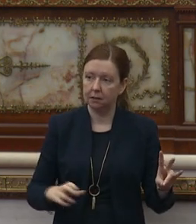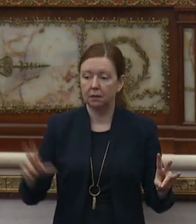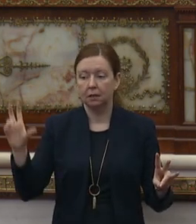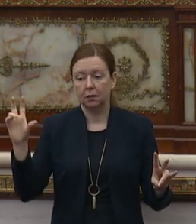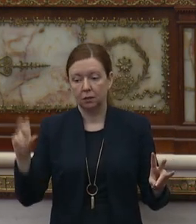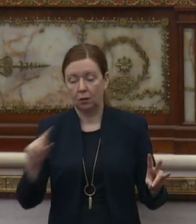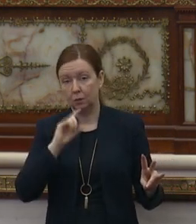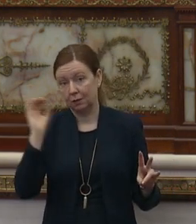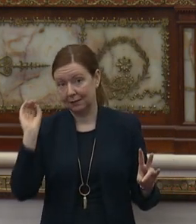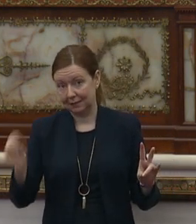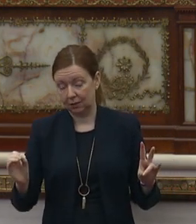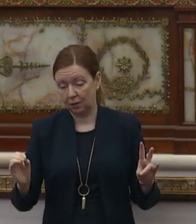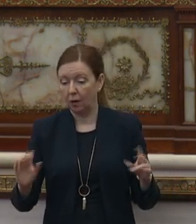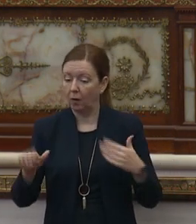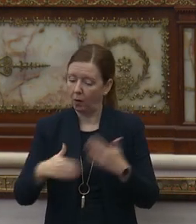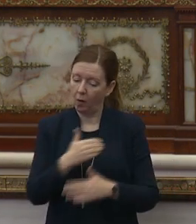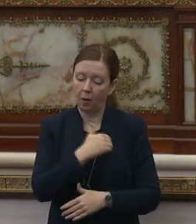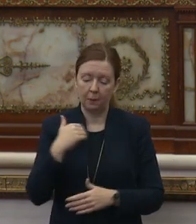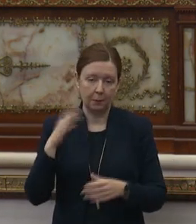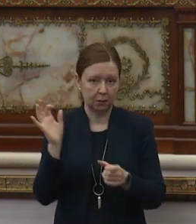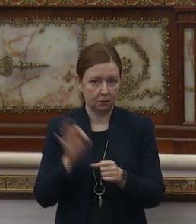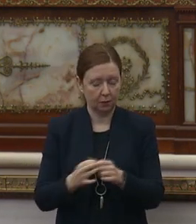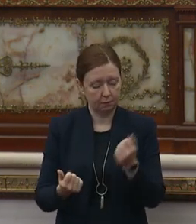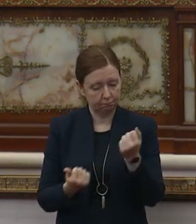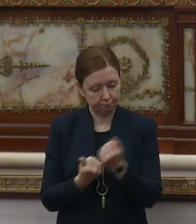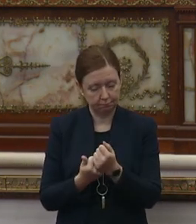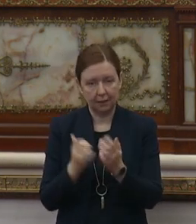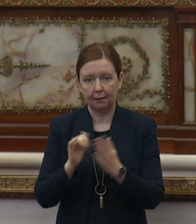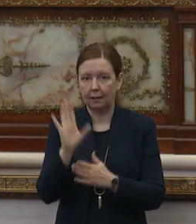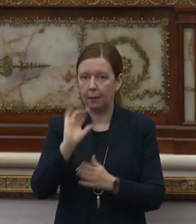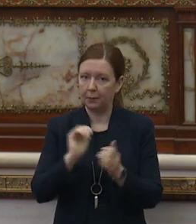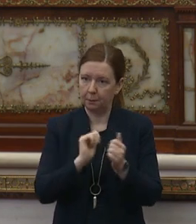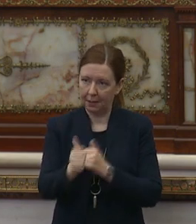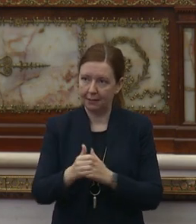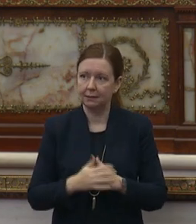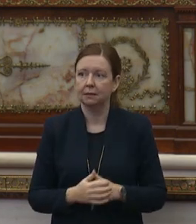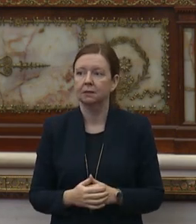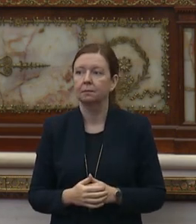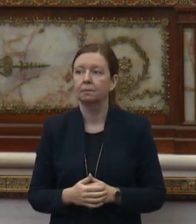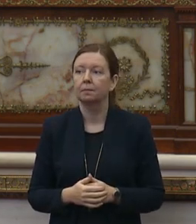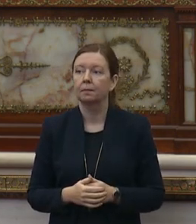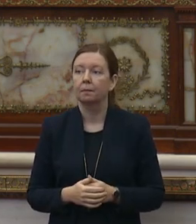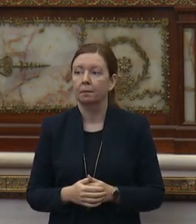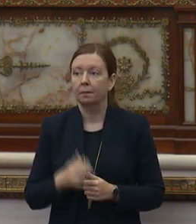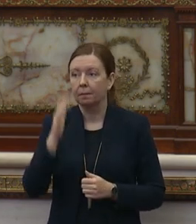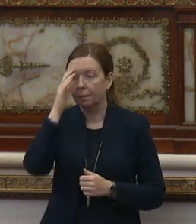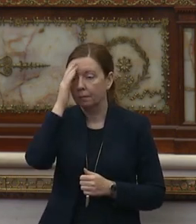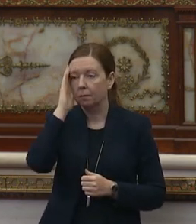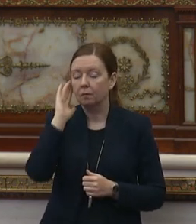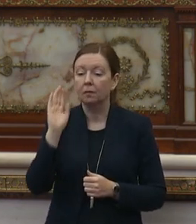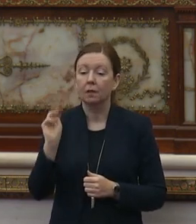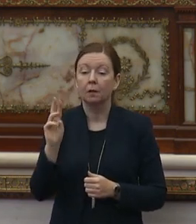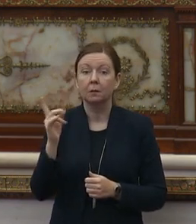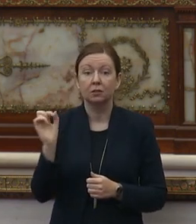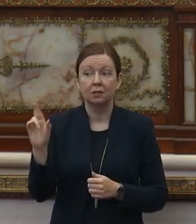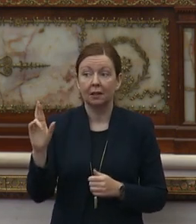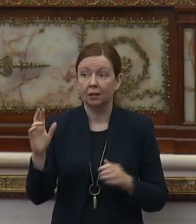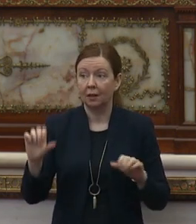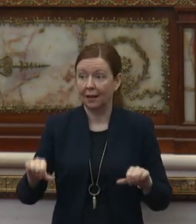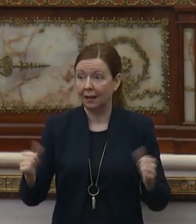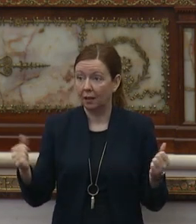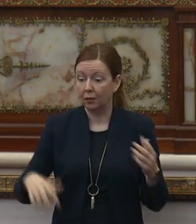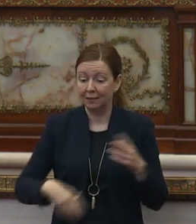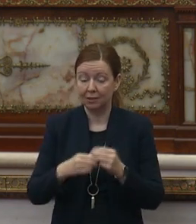The nays are 0. Majority of all members having voted in the affirmative, the bill passes. Mr. Decker, you have any